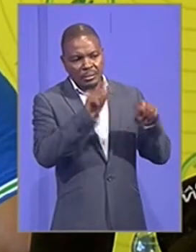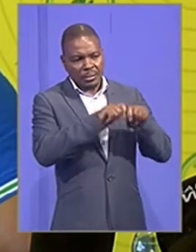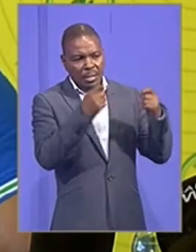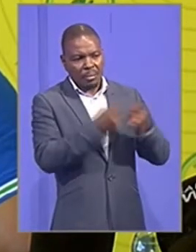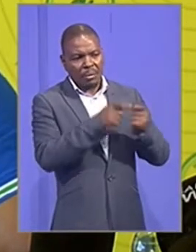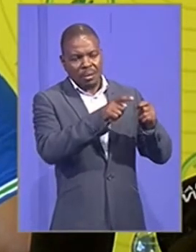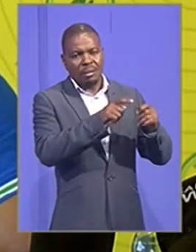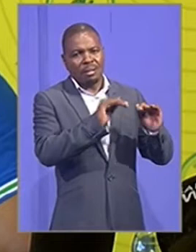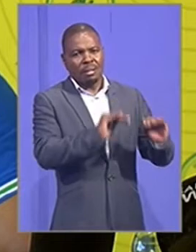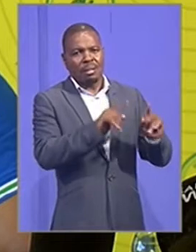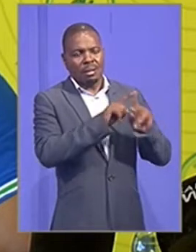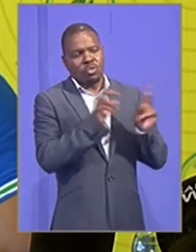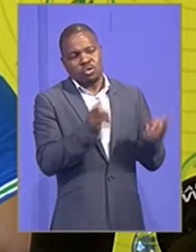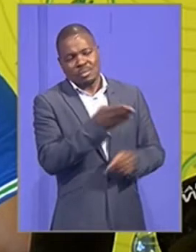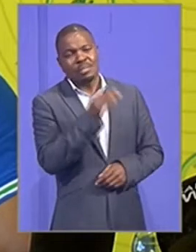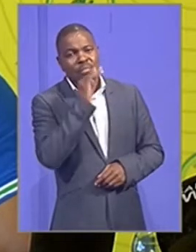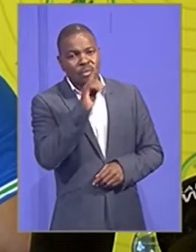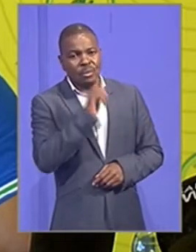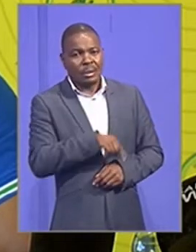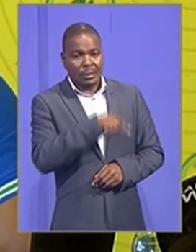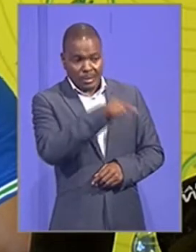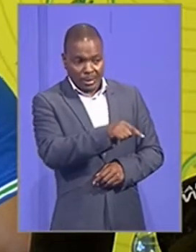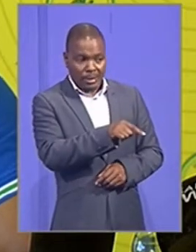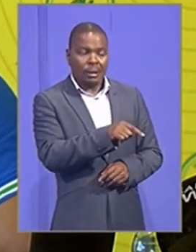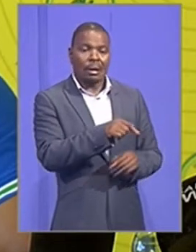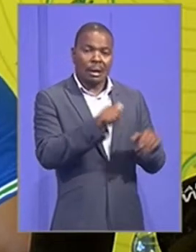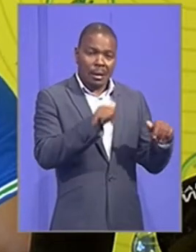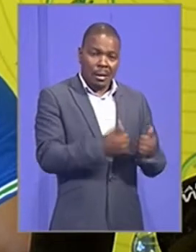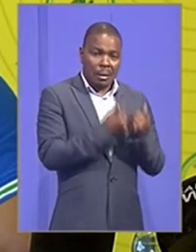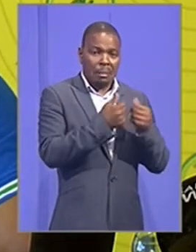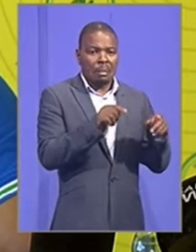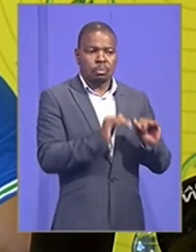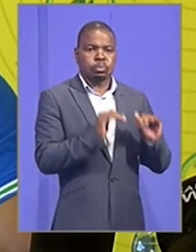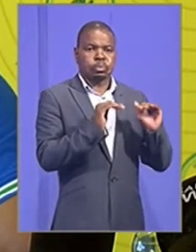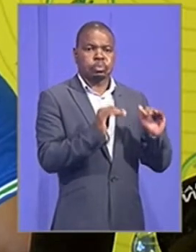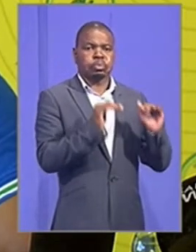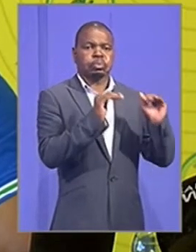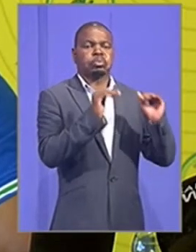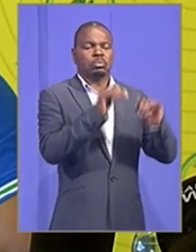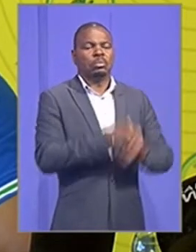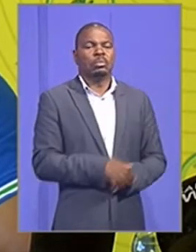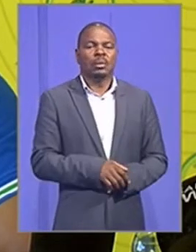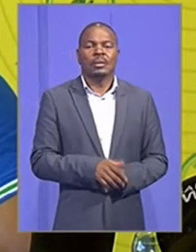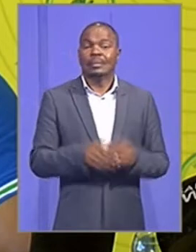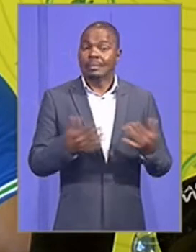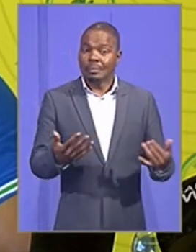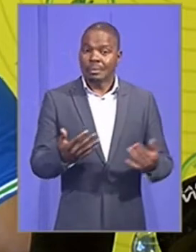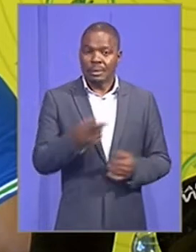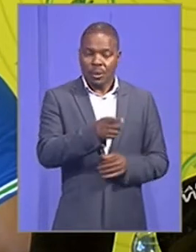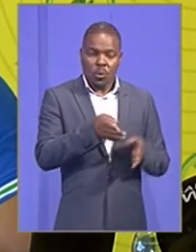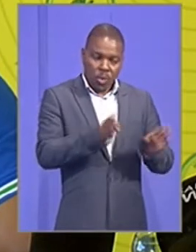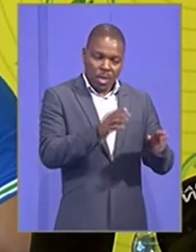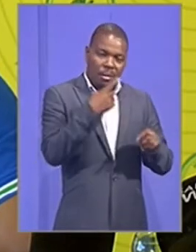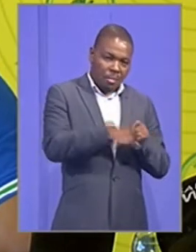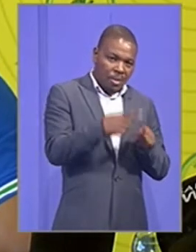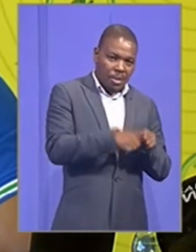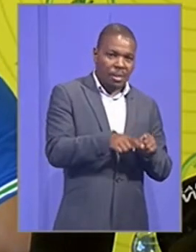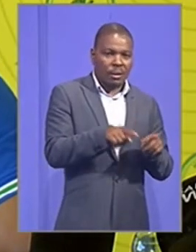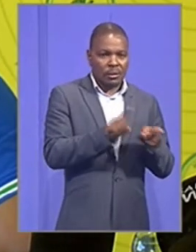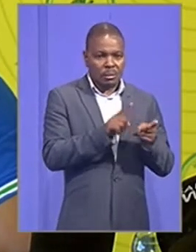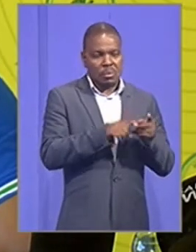much. Naturally, that means the intensity of the game is also improving. And the style of play has